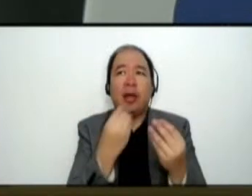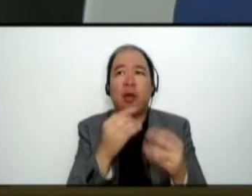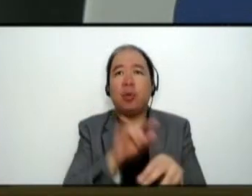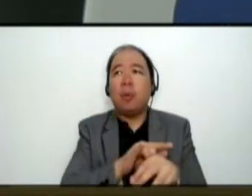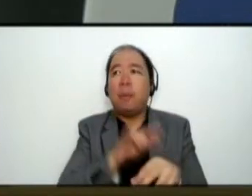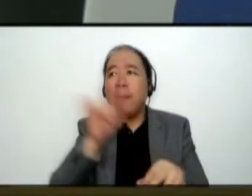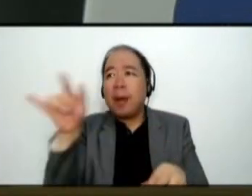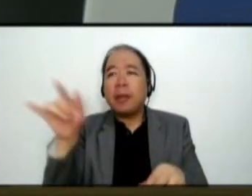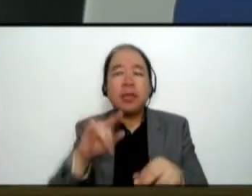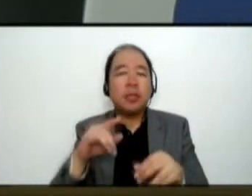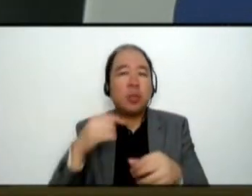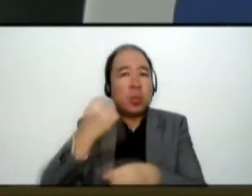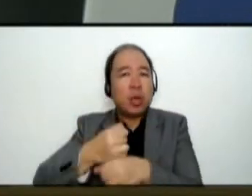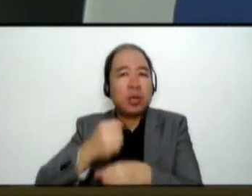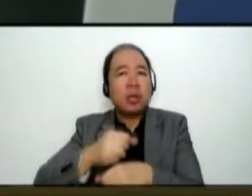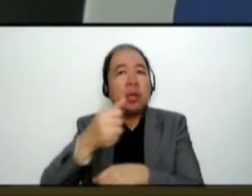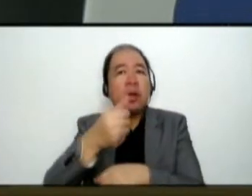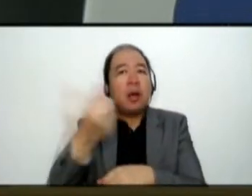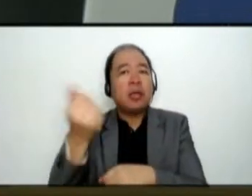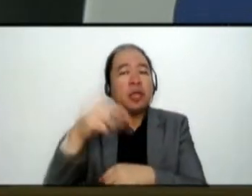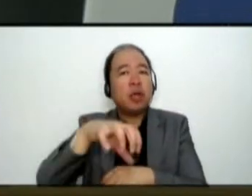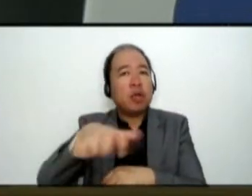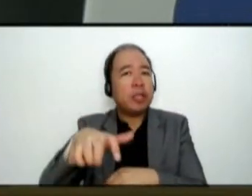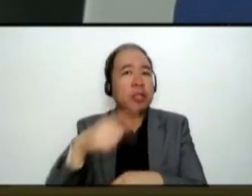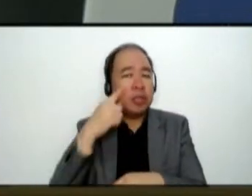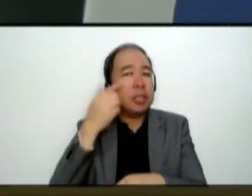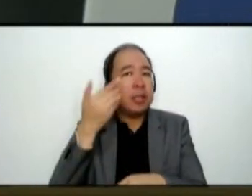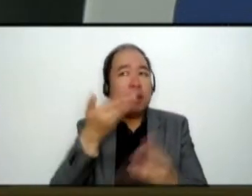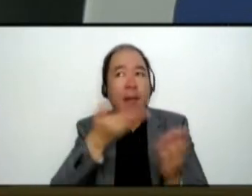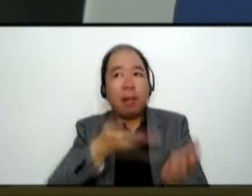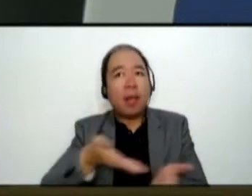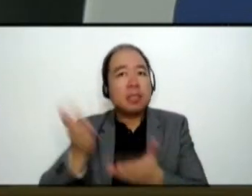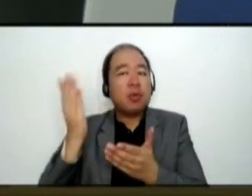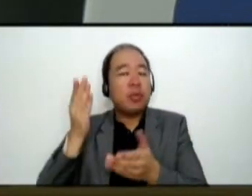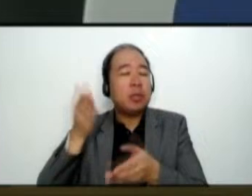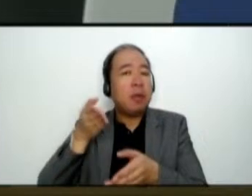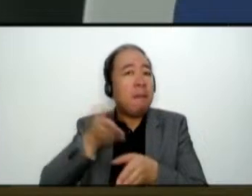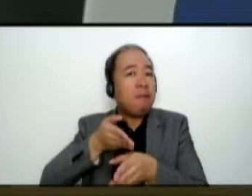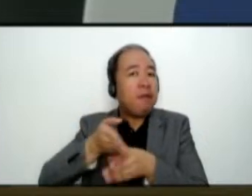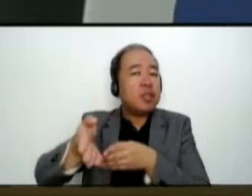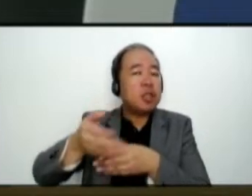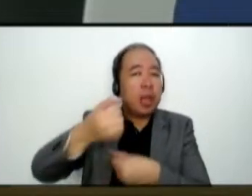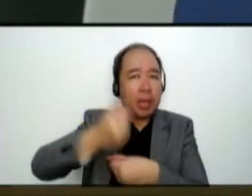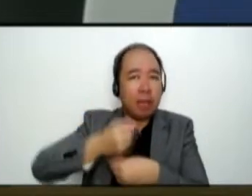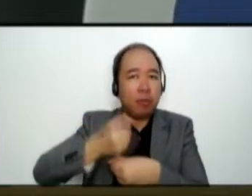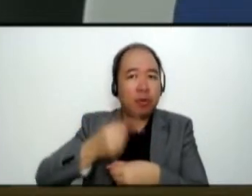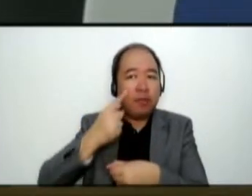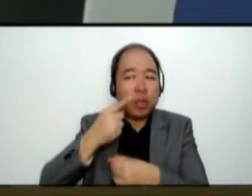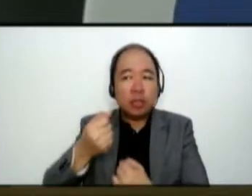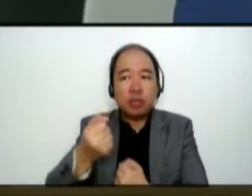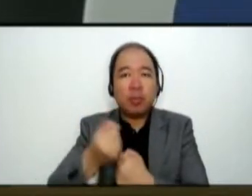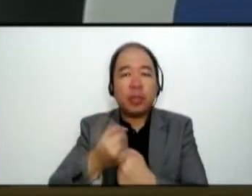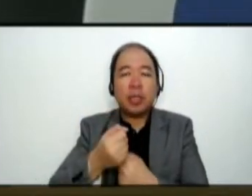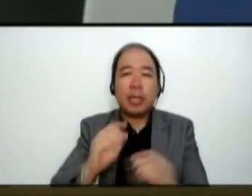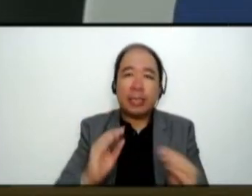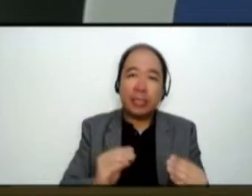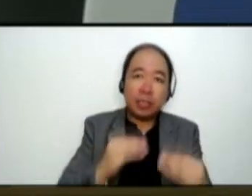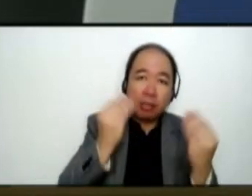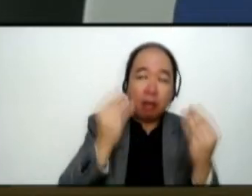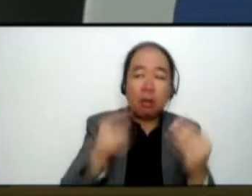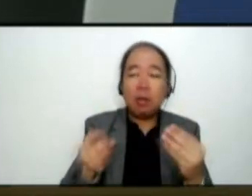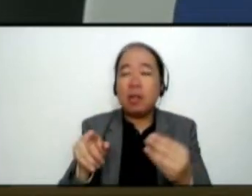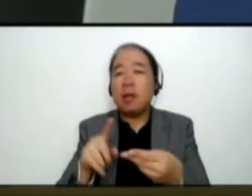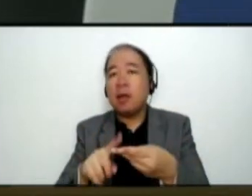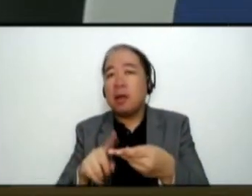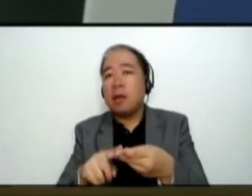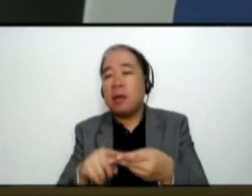countries who export labor, professional at that, to perform care work for the young, elderly, and the sick in